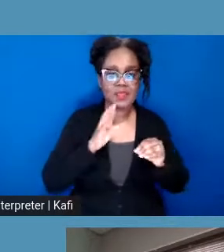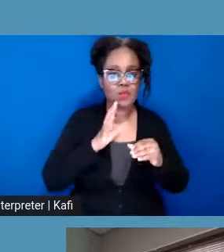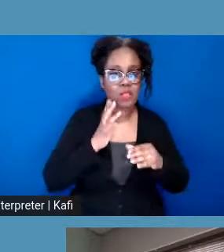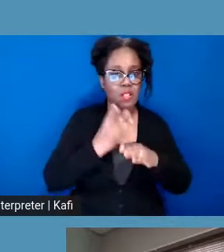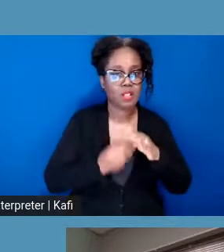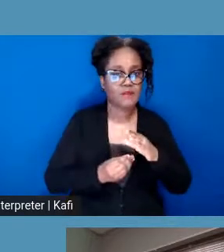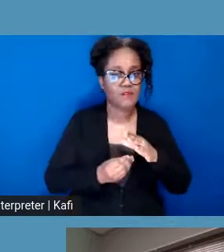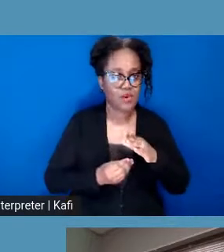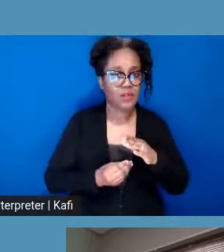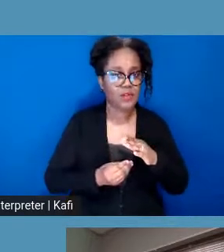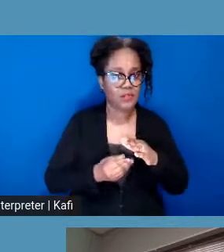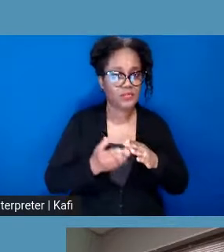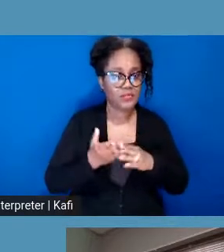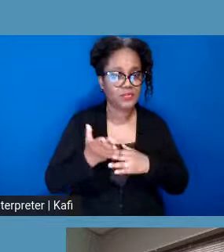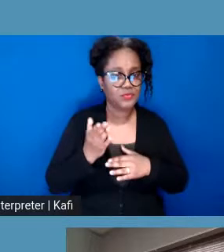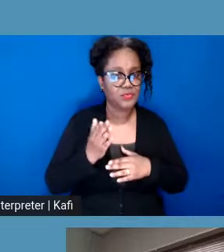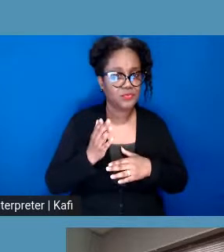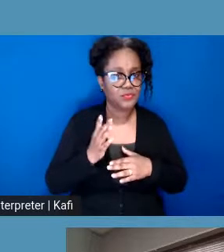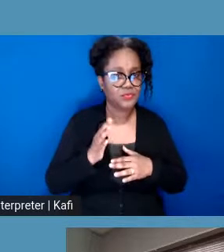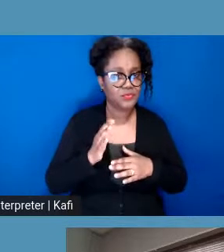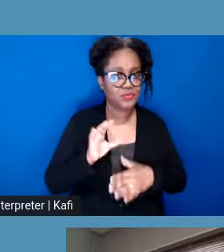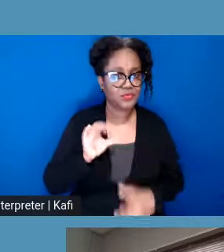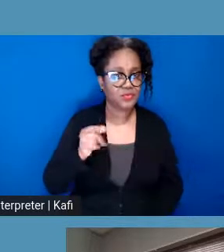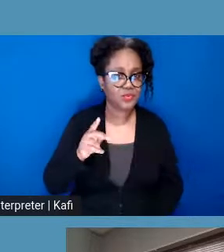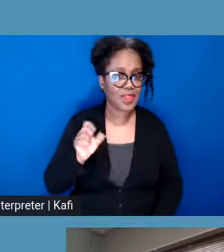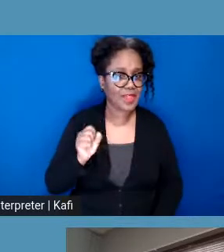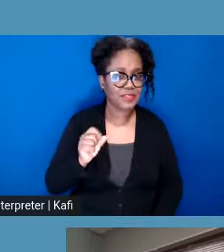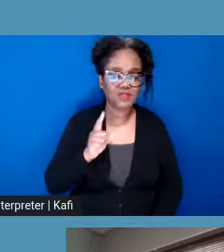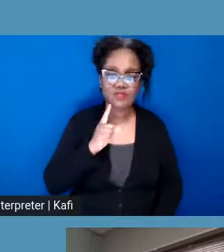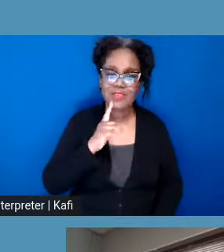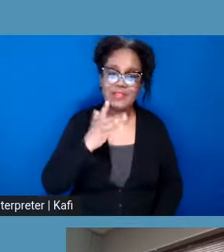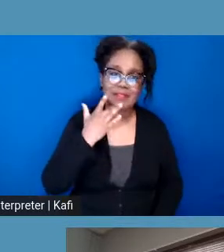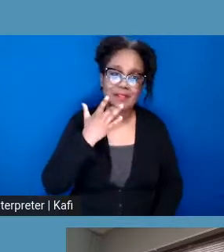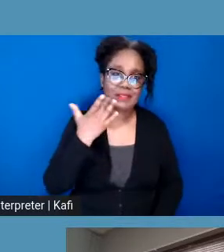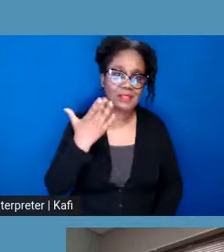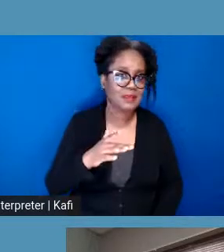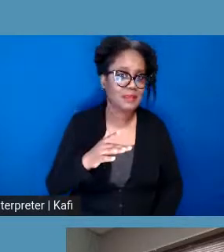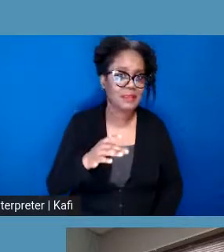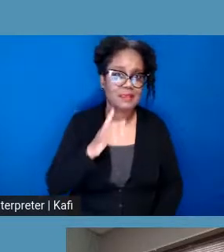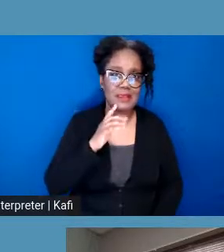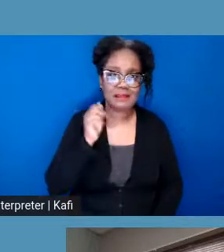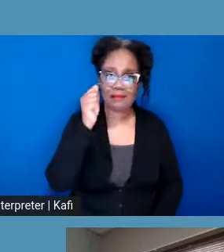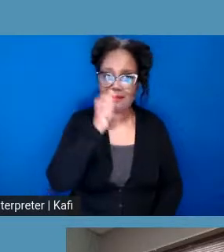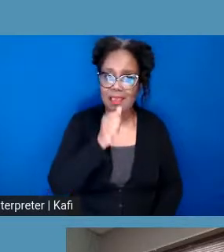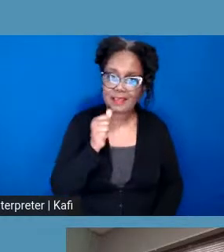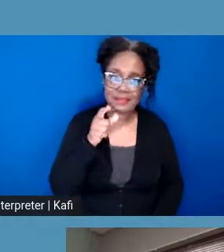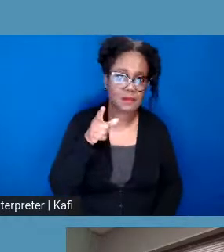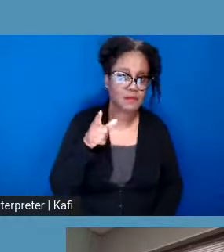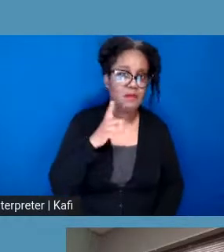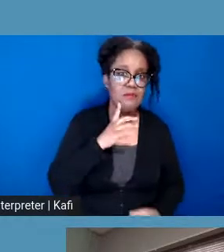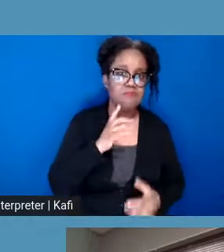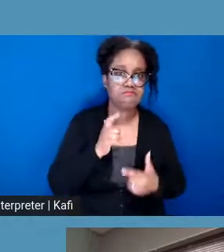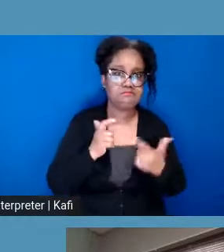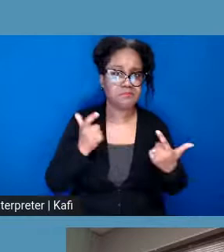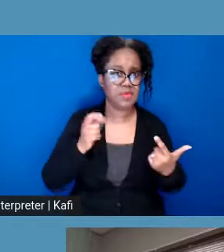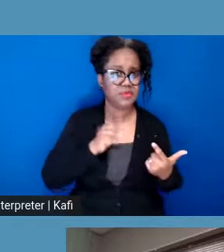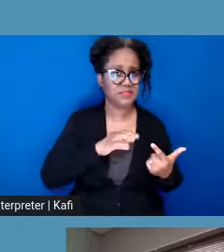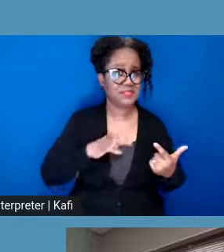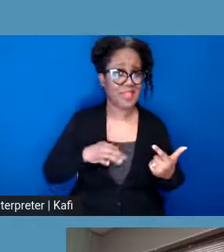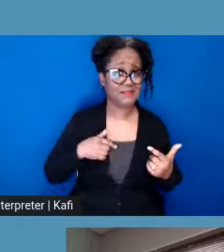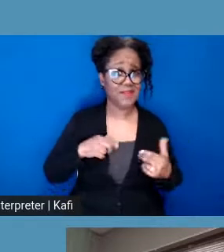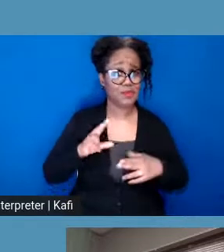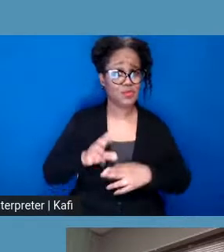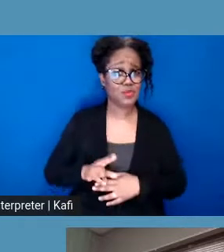I was really fortunate at Anchorage. There was a bigger staff than I was used to working with, so many hands made light